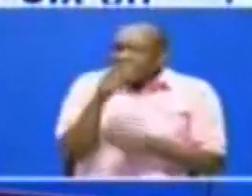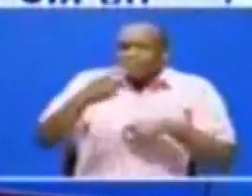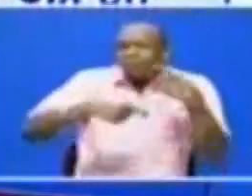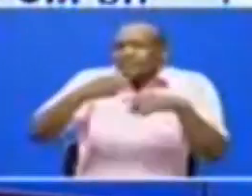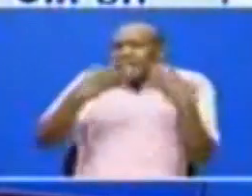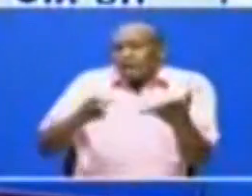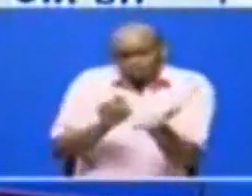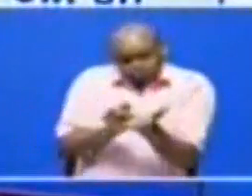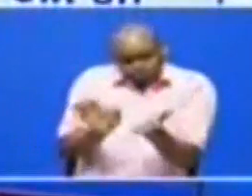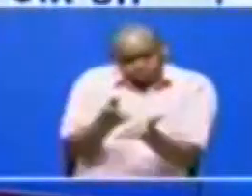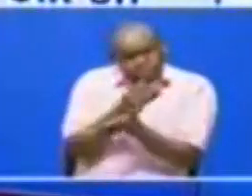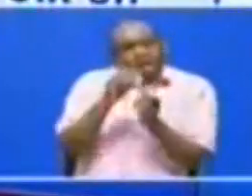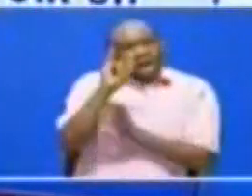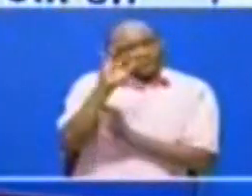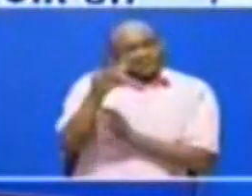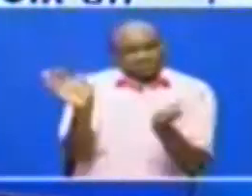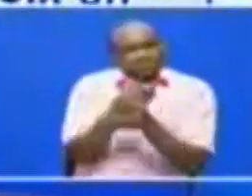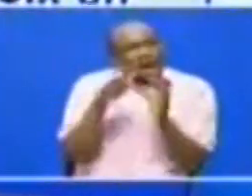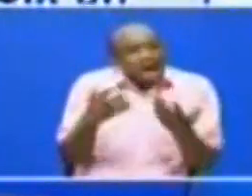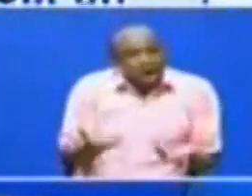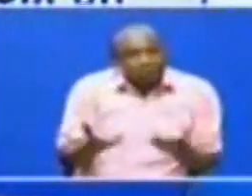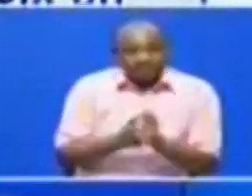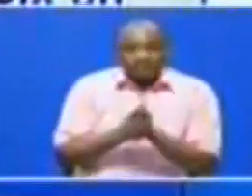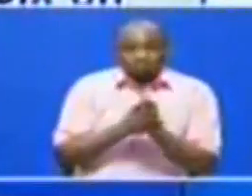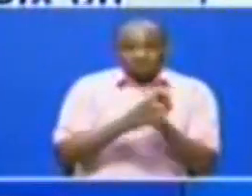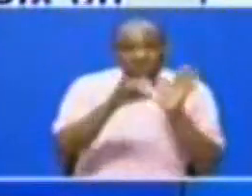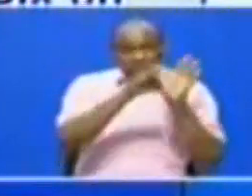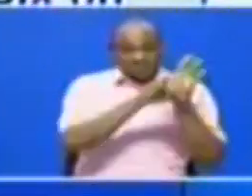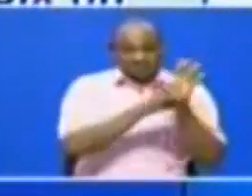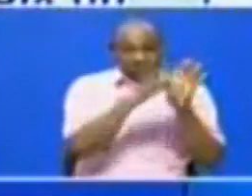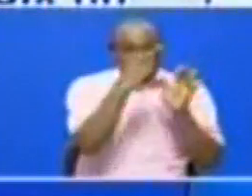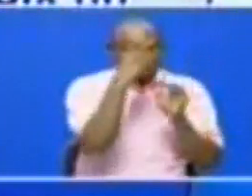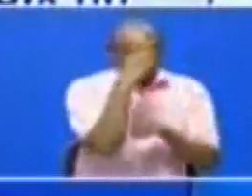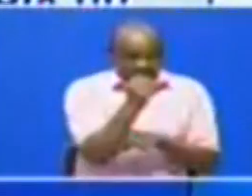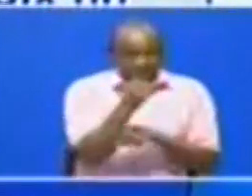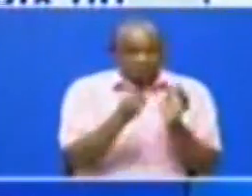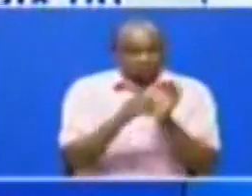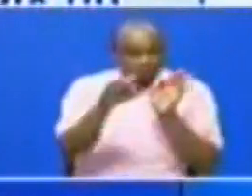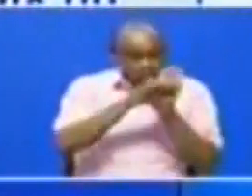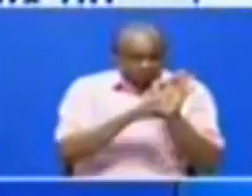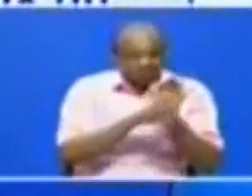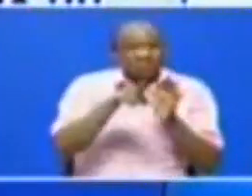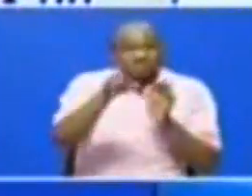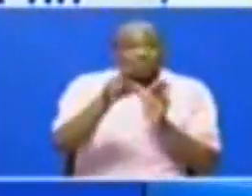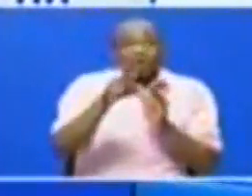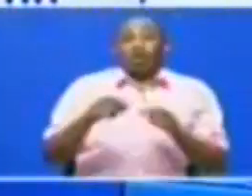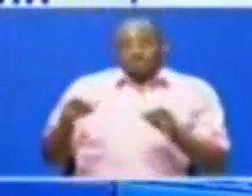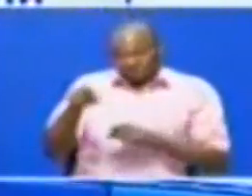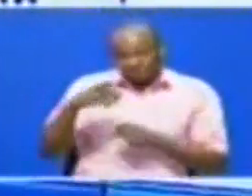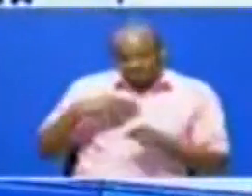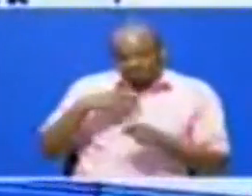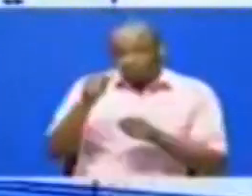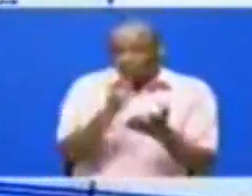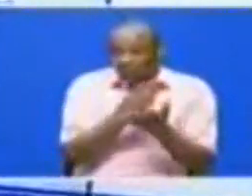disbanding the electoral body. Now, according to Chapter 25 of the Constitution, commissioners can only be removed from office for a